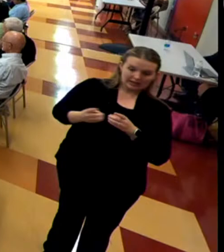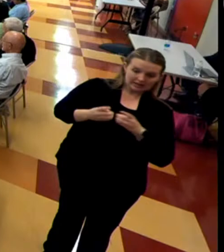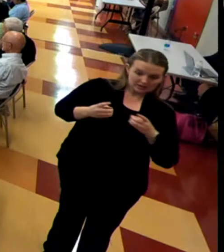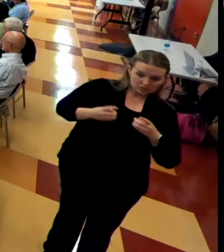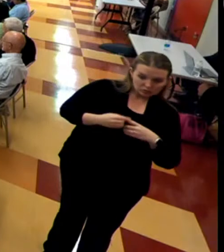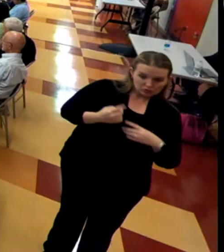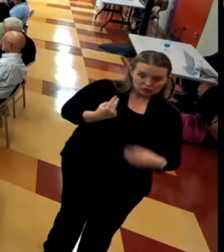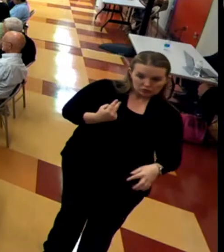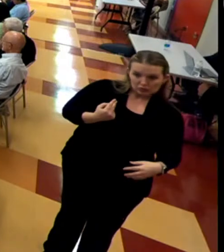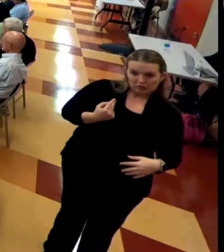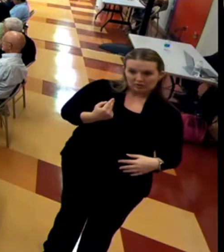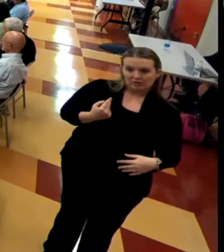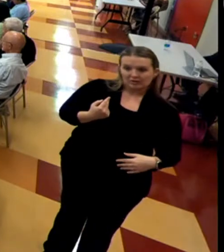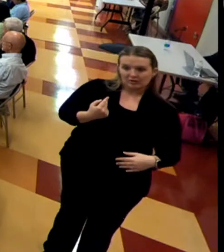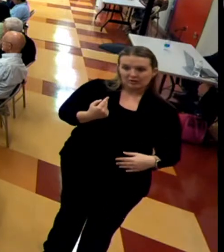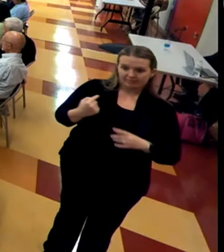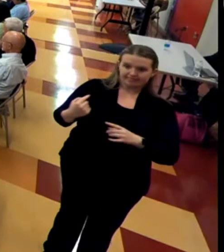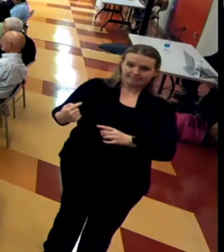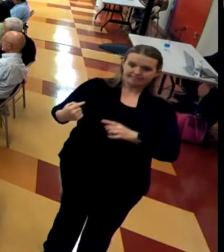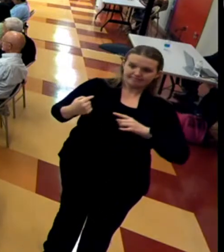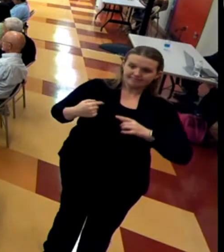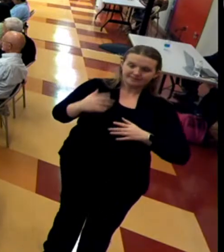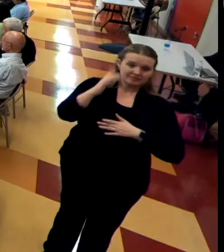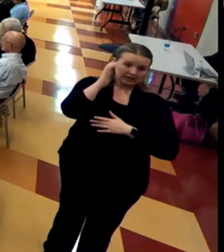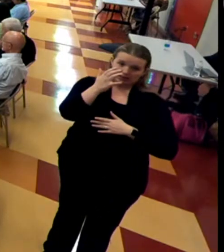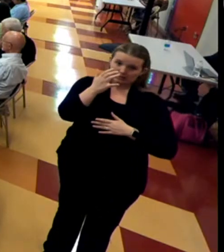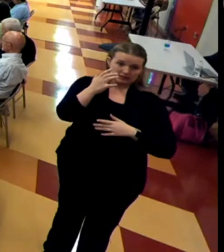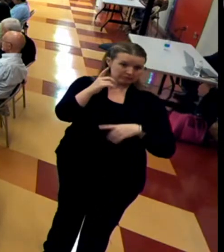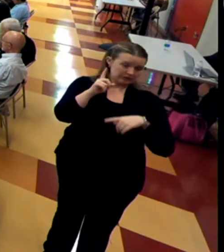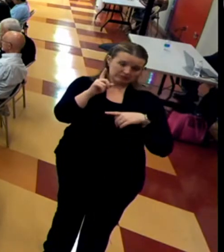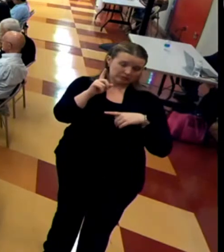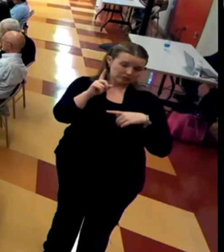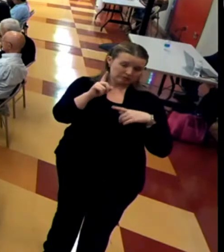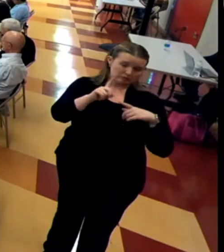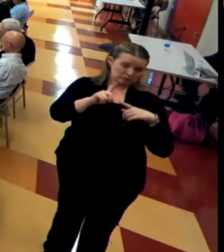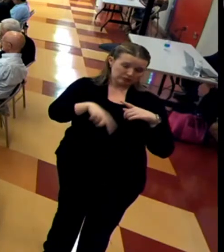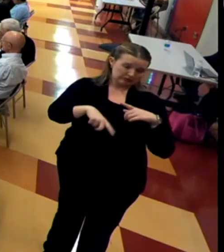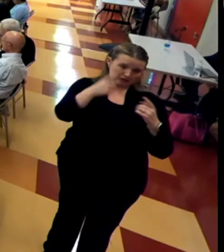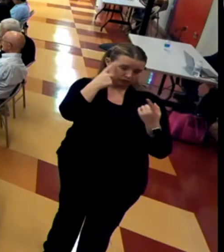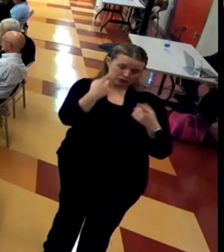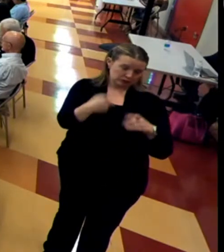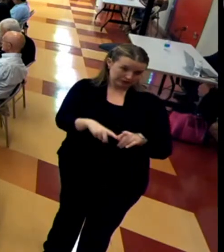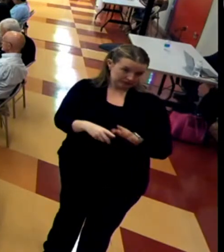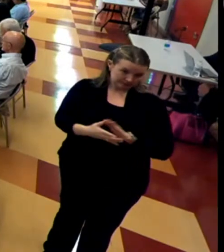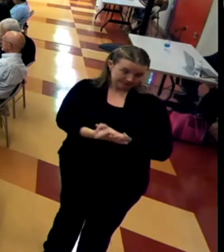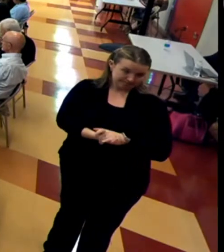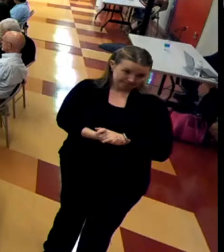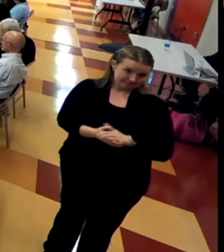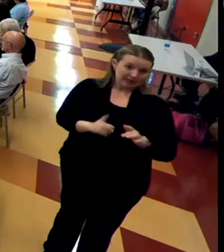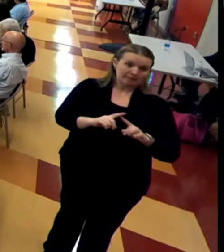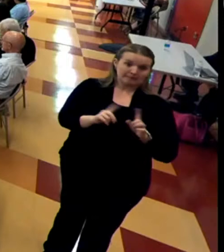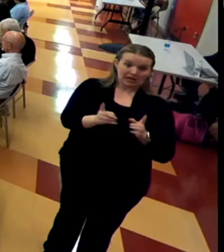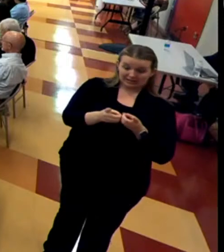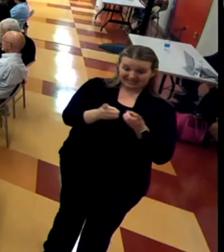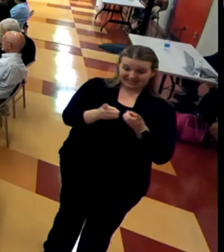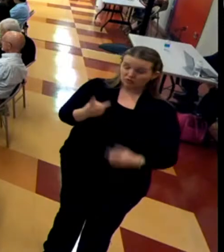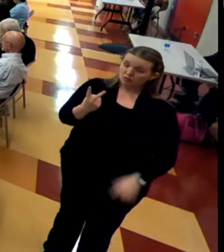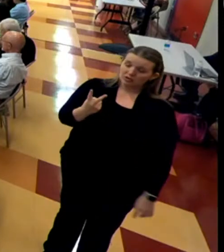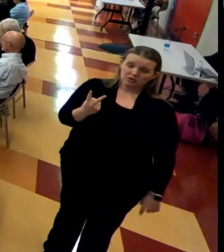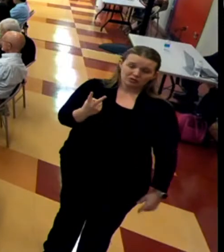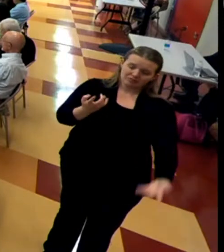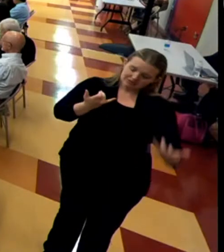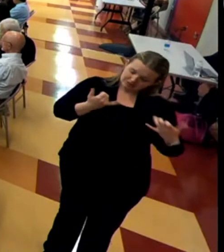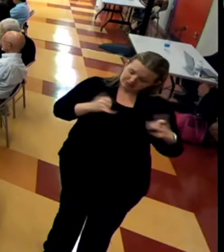2. And it doesn't seem like we can come to a general consensus, but D2 stands